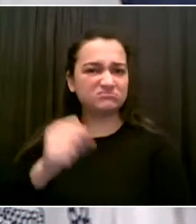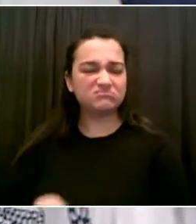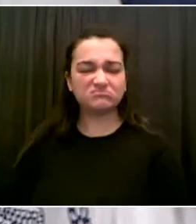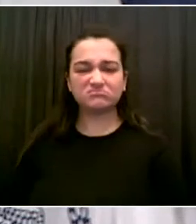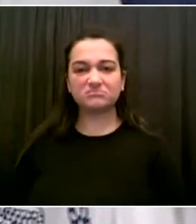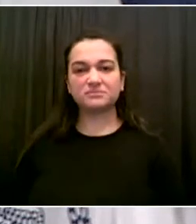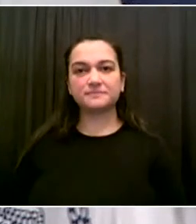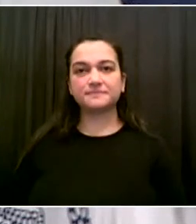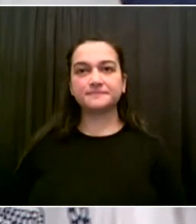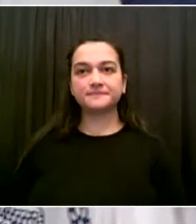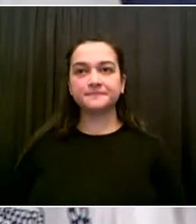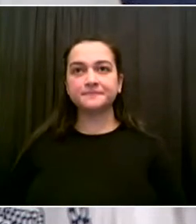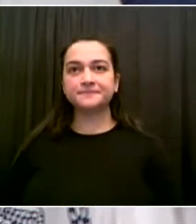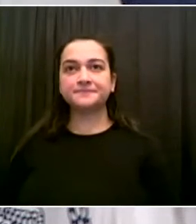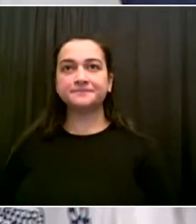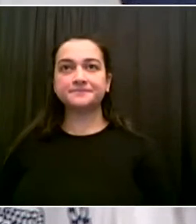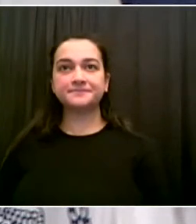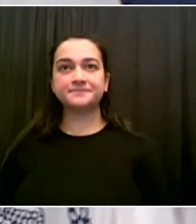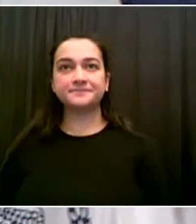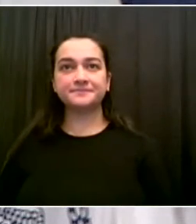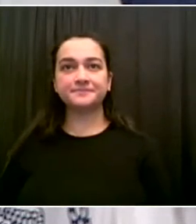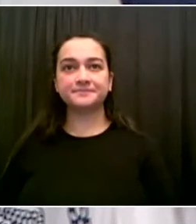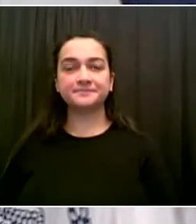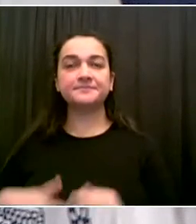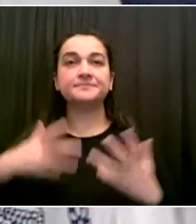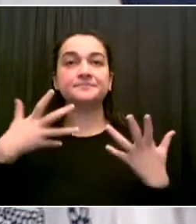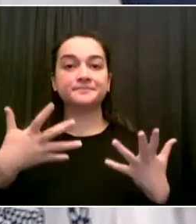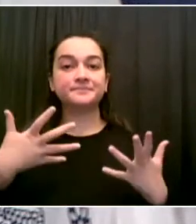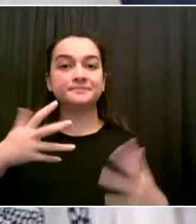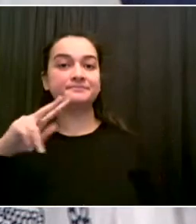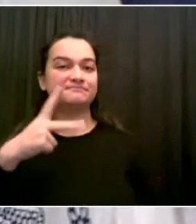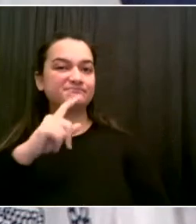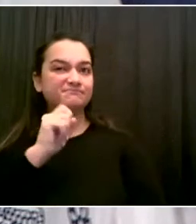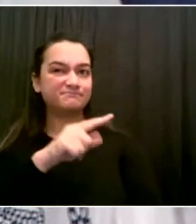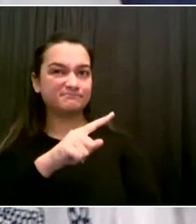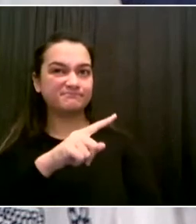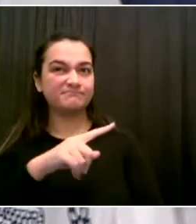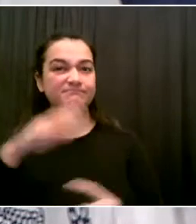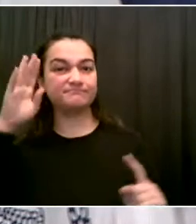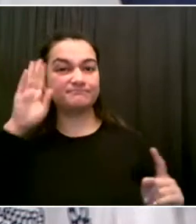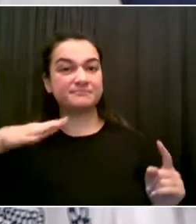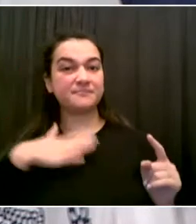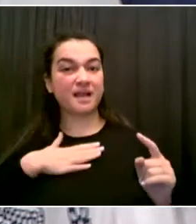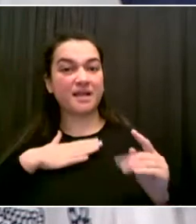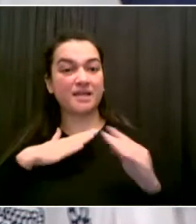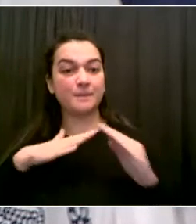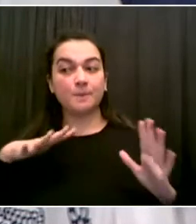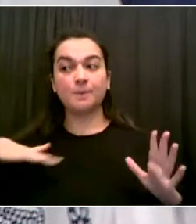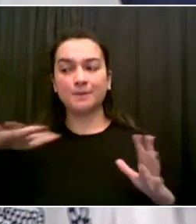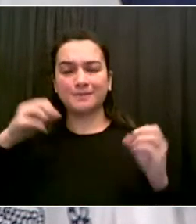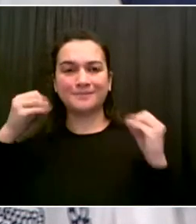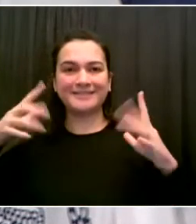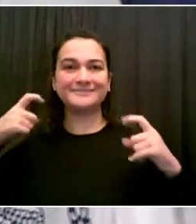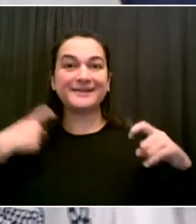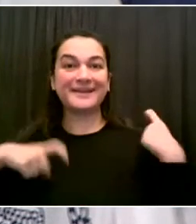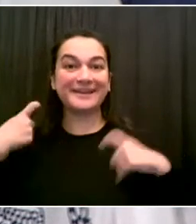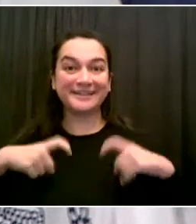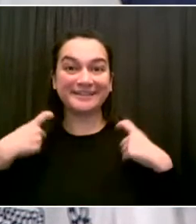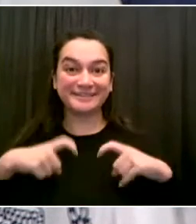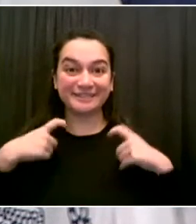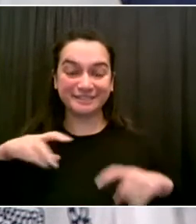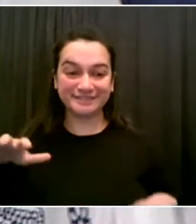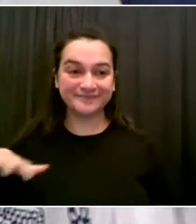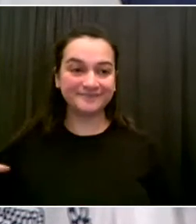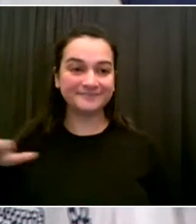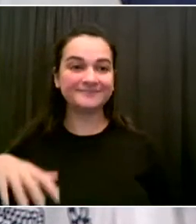our community, we have a lot of Hispanic people here in New York, and there are so many people, so many Hispanic who are still